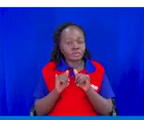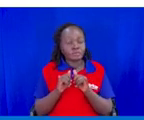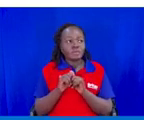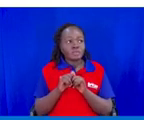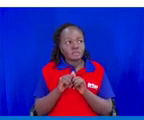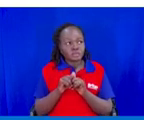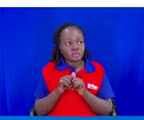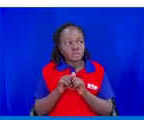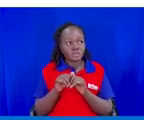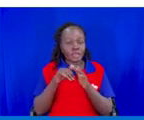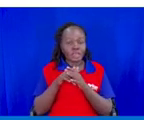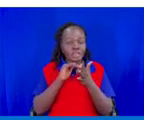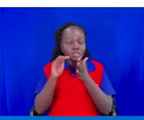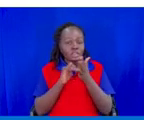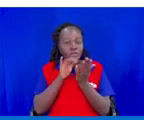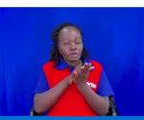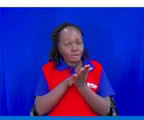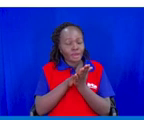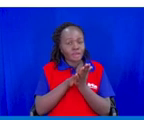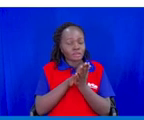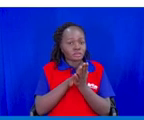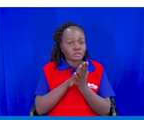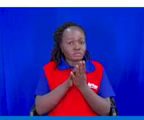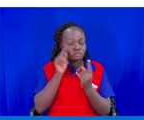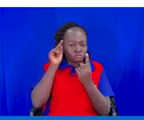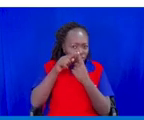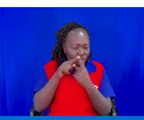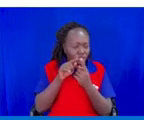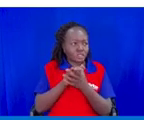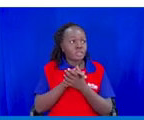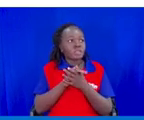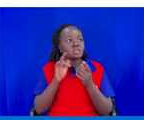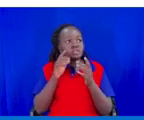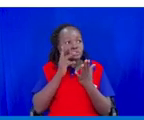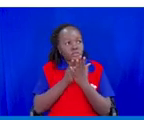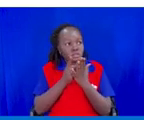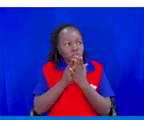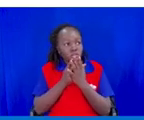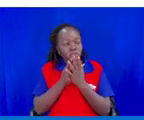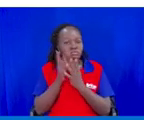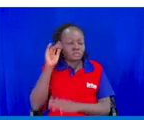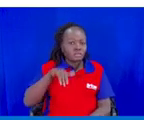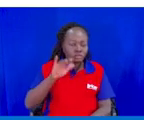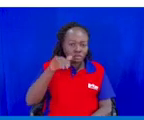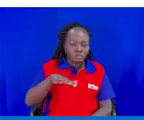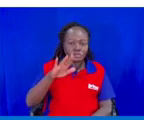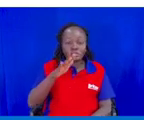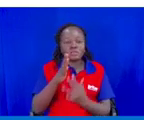It remained within the central bank target. The central bank targets to keep our inflation